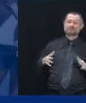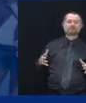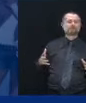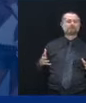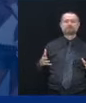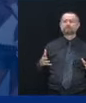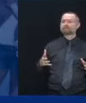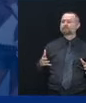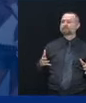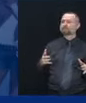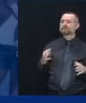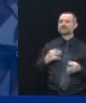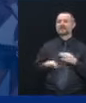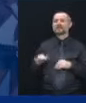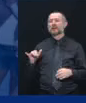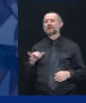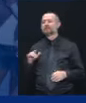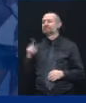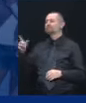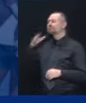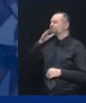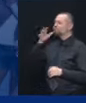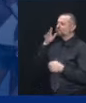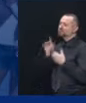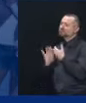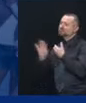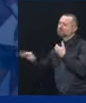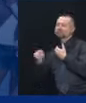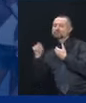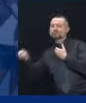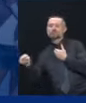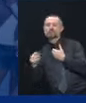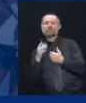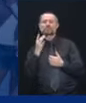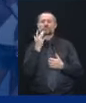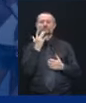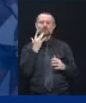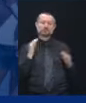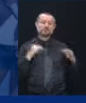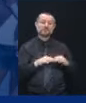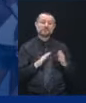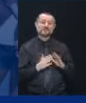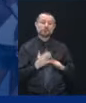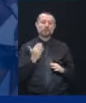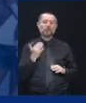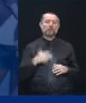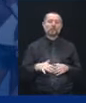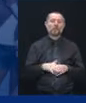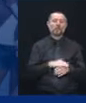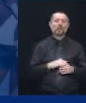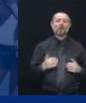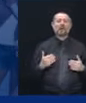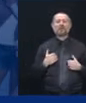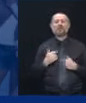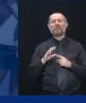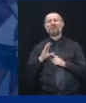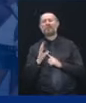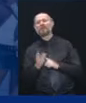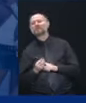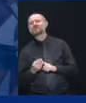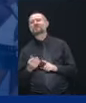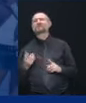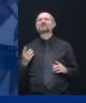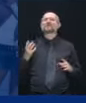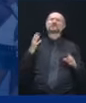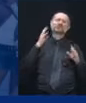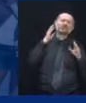in a home in a rural setting, is that a city provides cultural and creative synergies. That's what